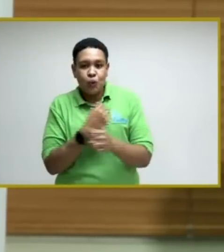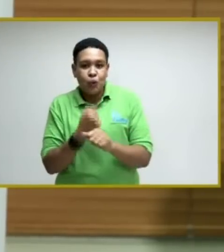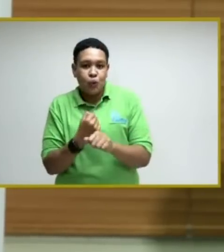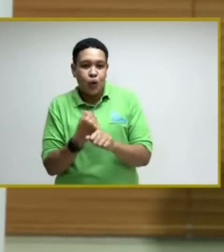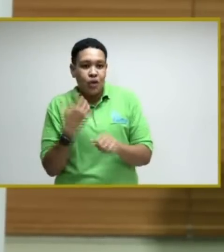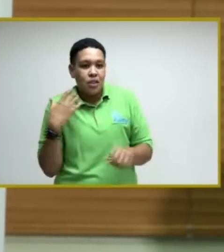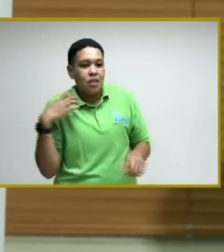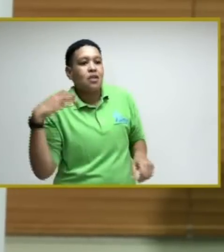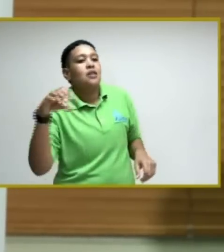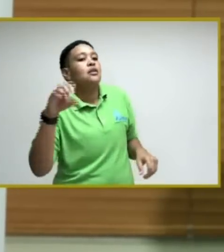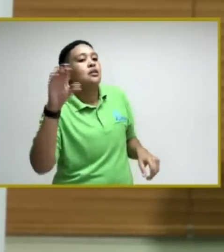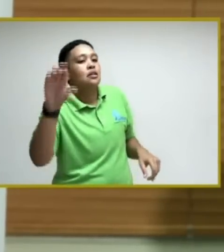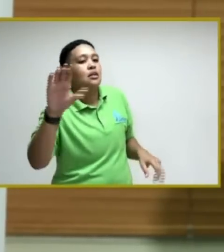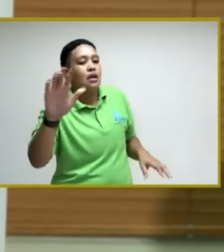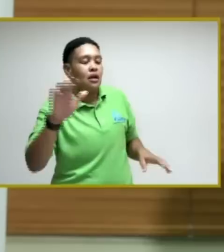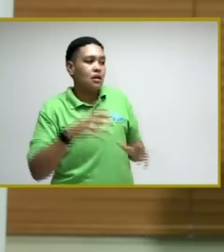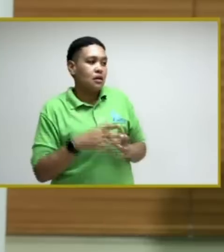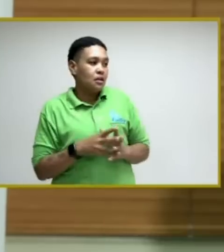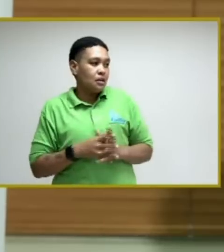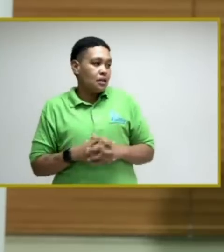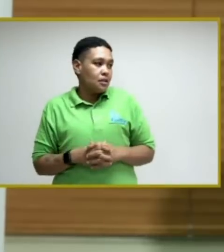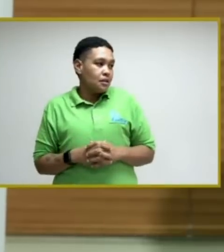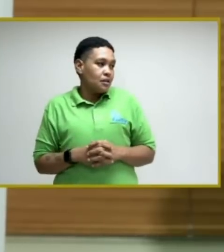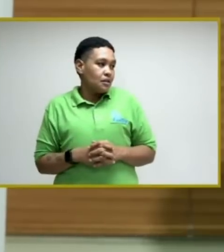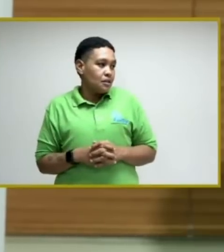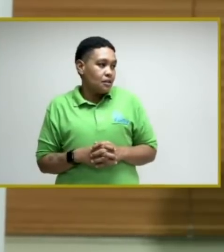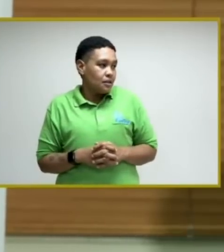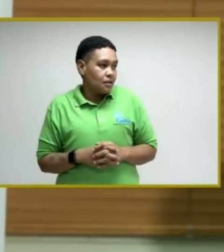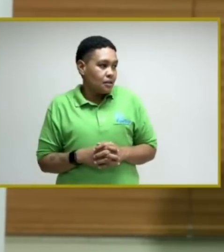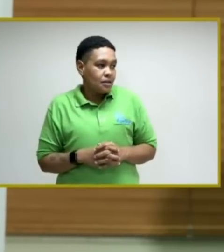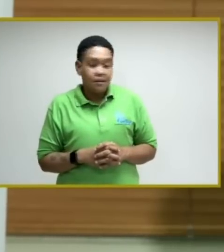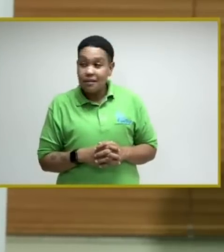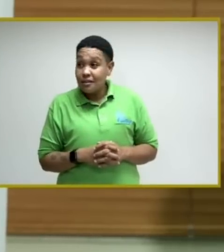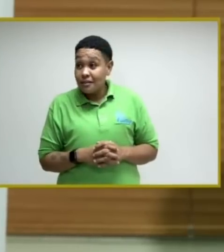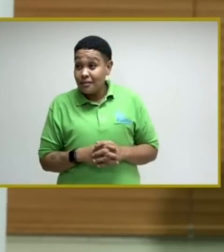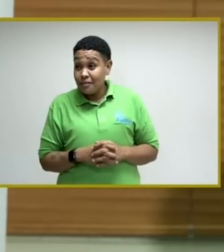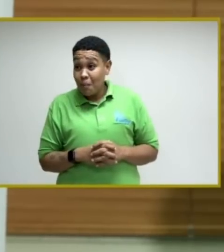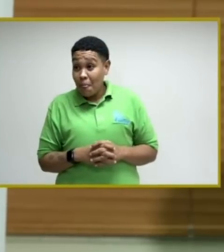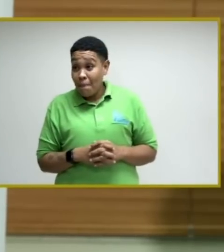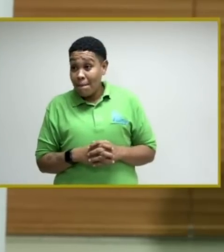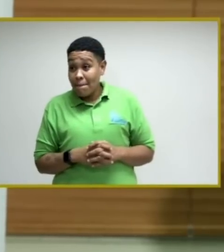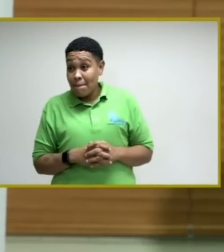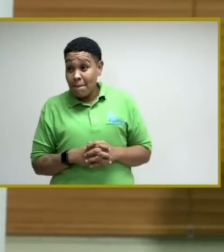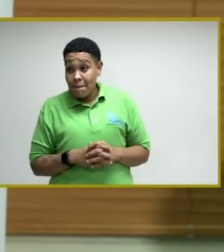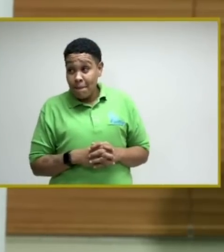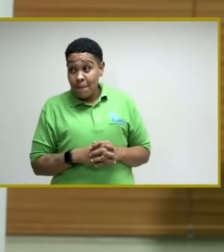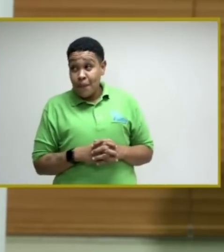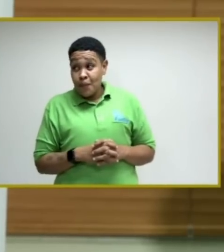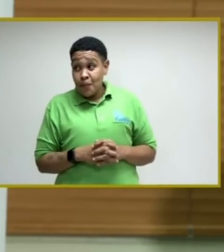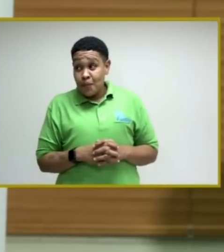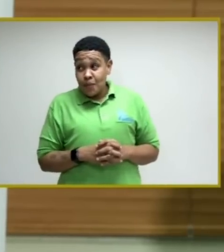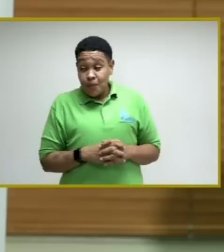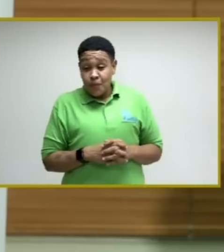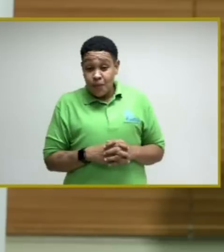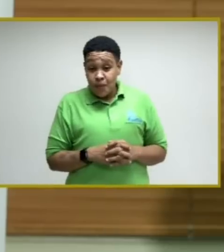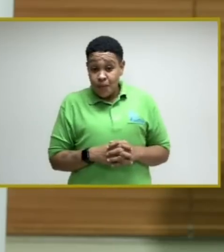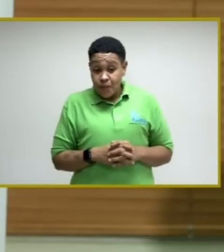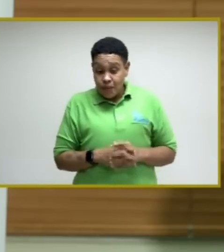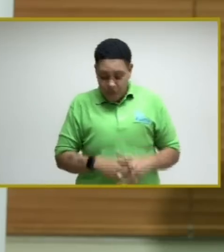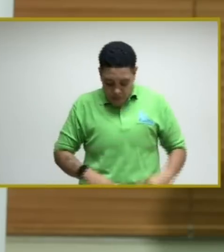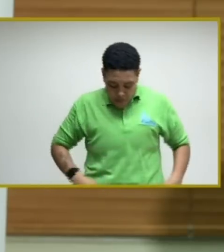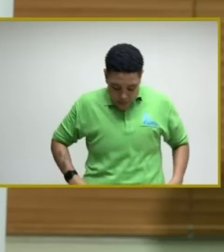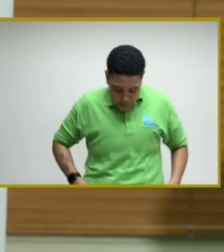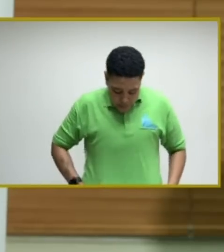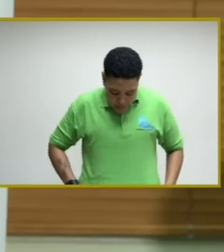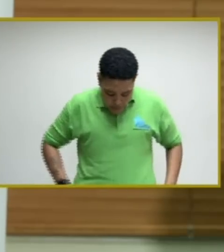assigned, must be, even busier. But just wanted to, first of all,